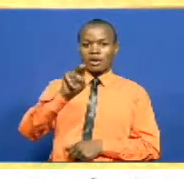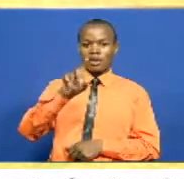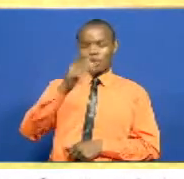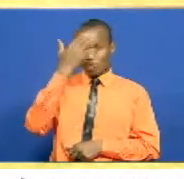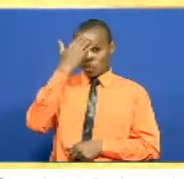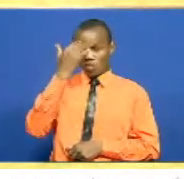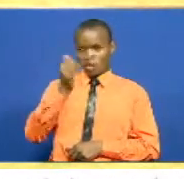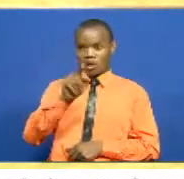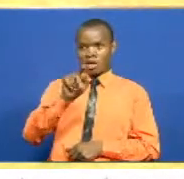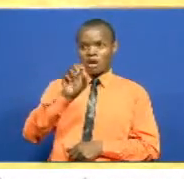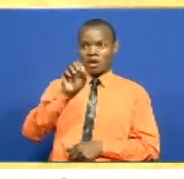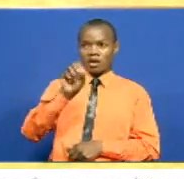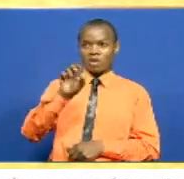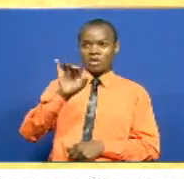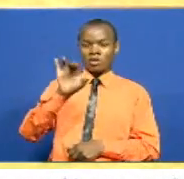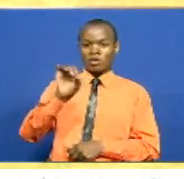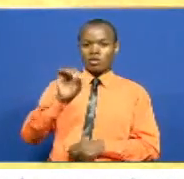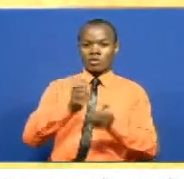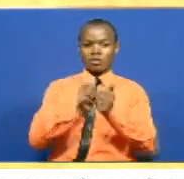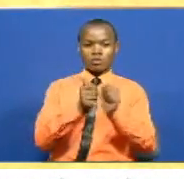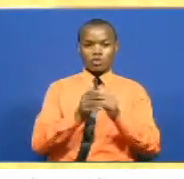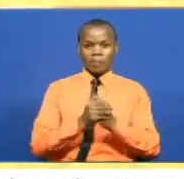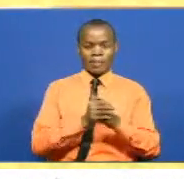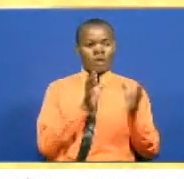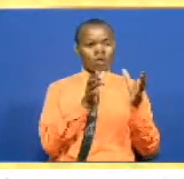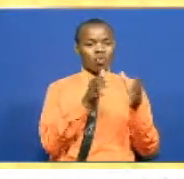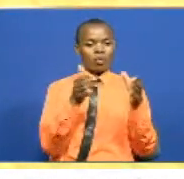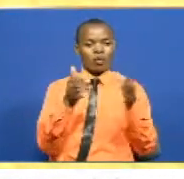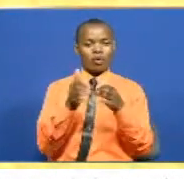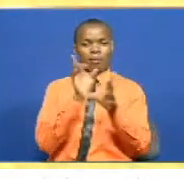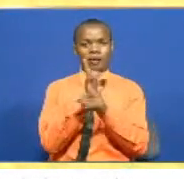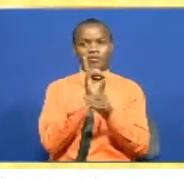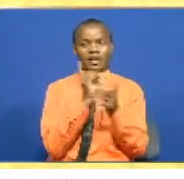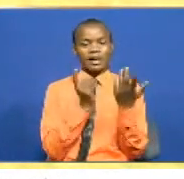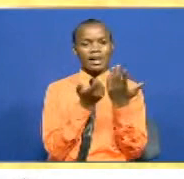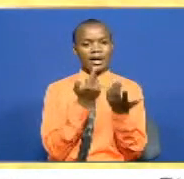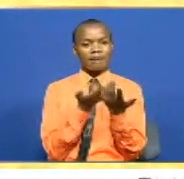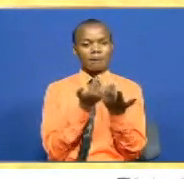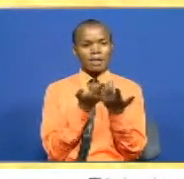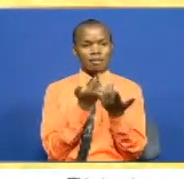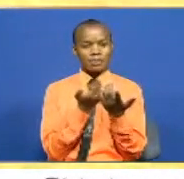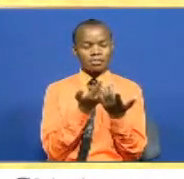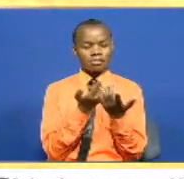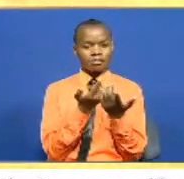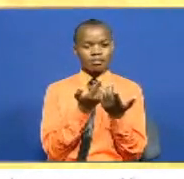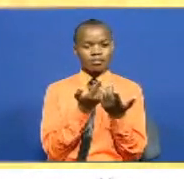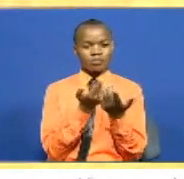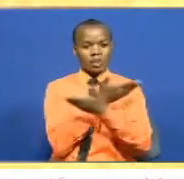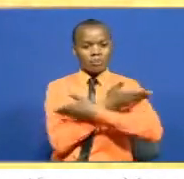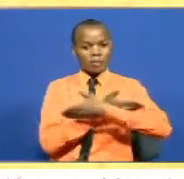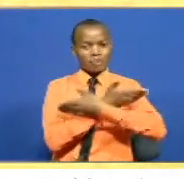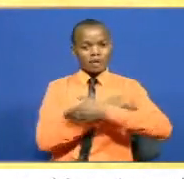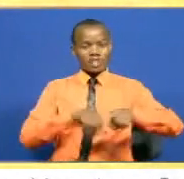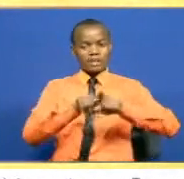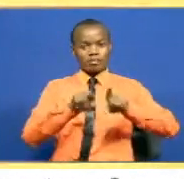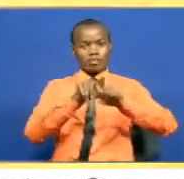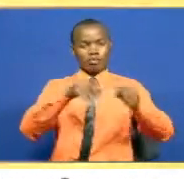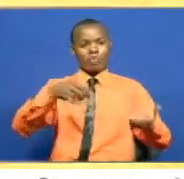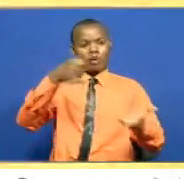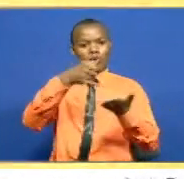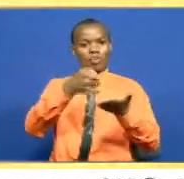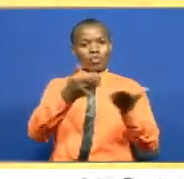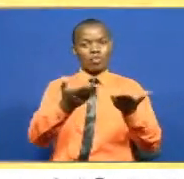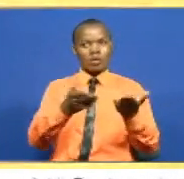Games. Yeah. How many categories of sporting activities for the Paralympics are these Paralympians going to feature in when they go to